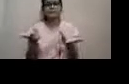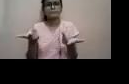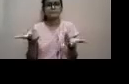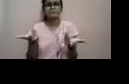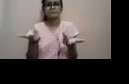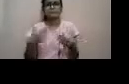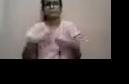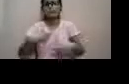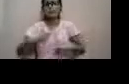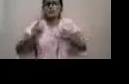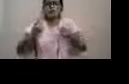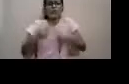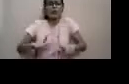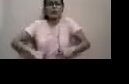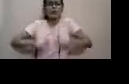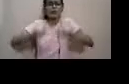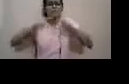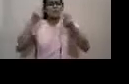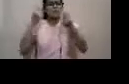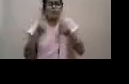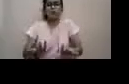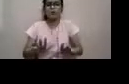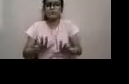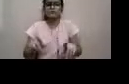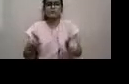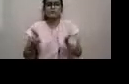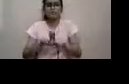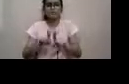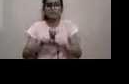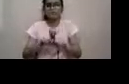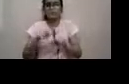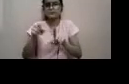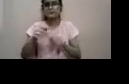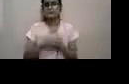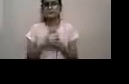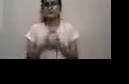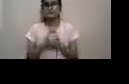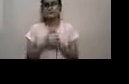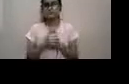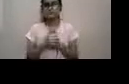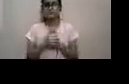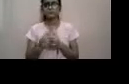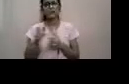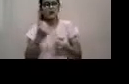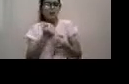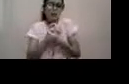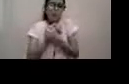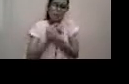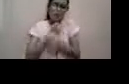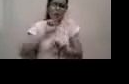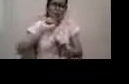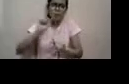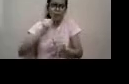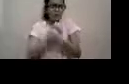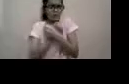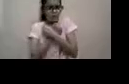life. She takes great pleasure in the things that move her, the people she loves,